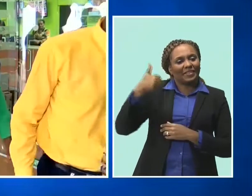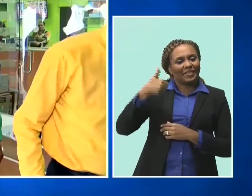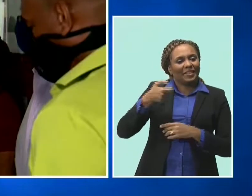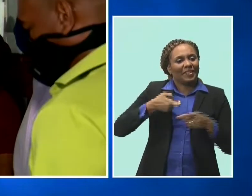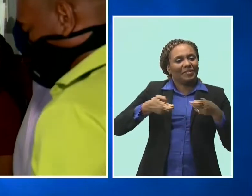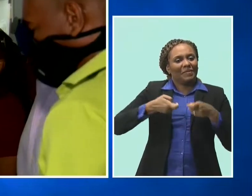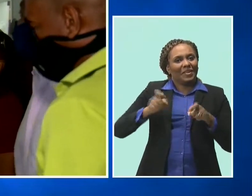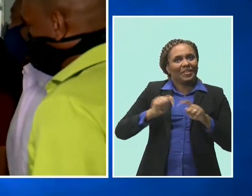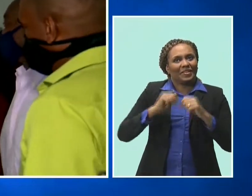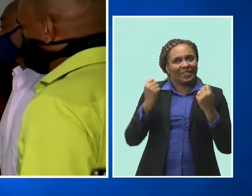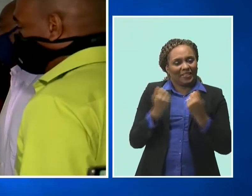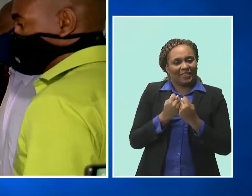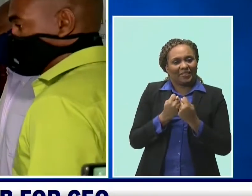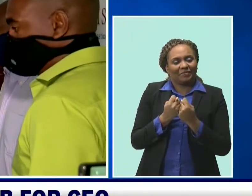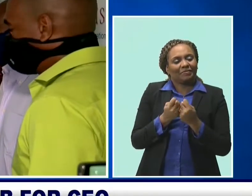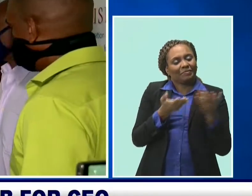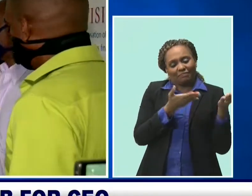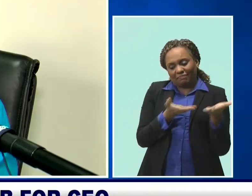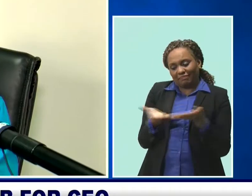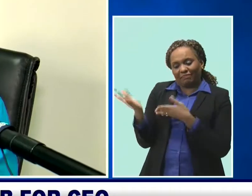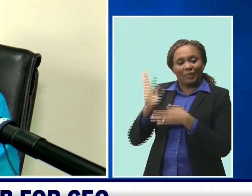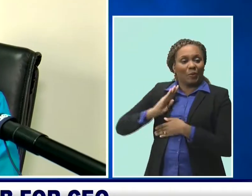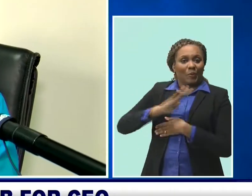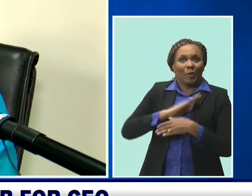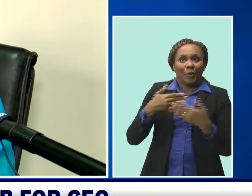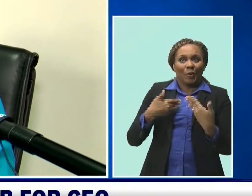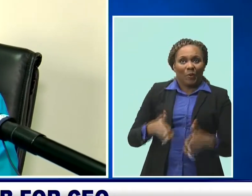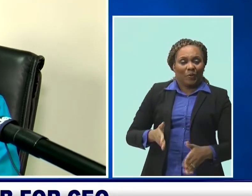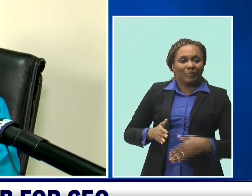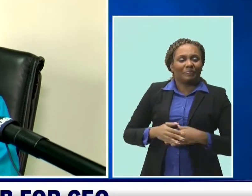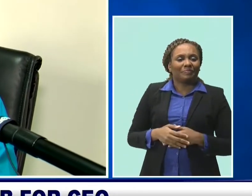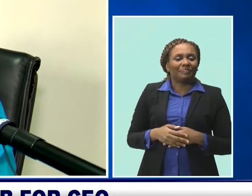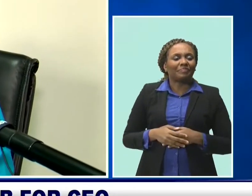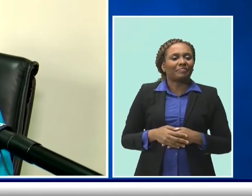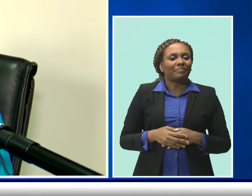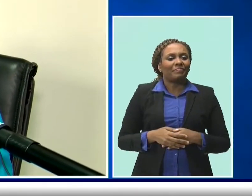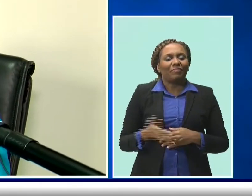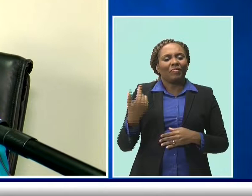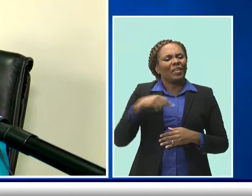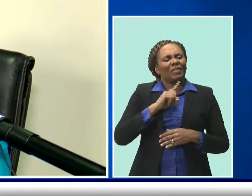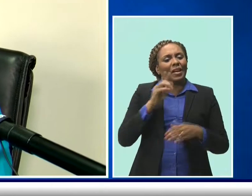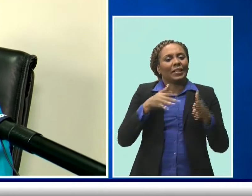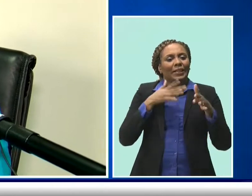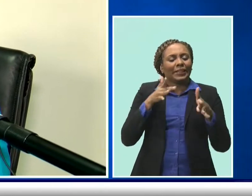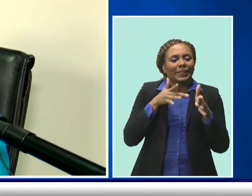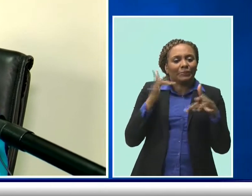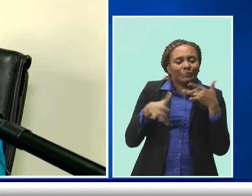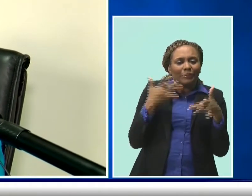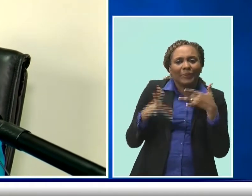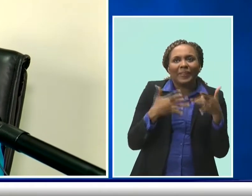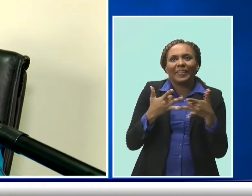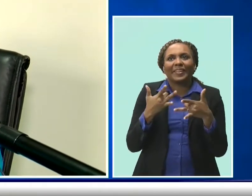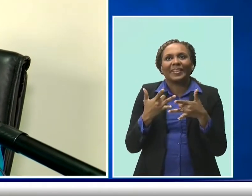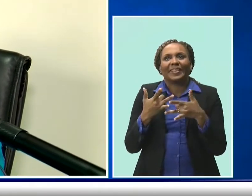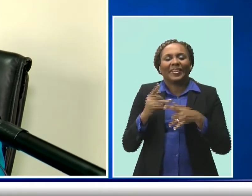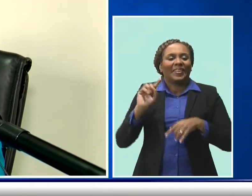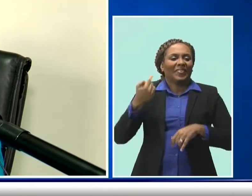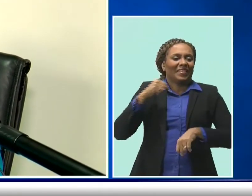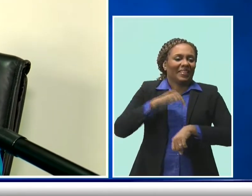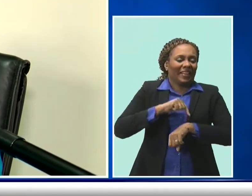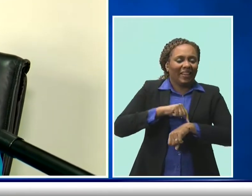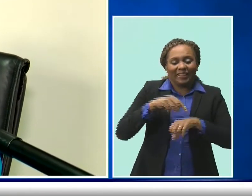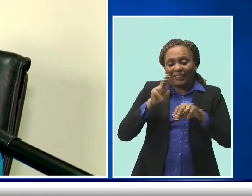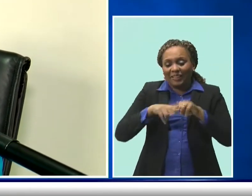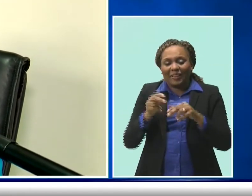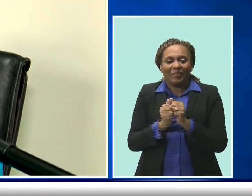team. He was ushered into the boardroom. We are very excited this morning as we are about to sit with our new